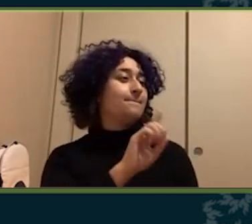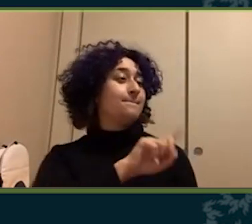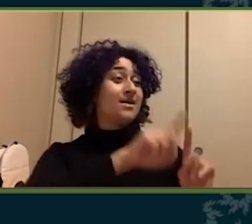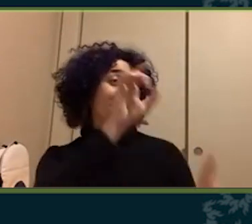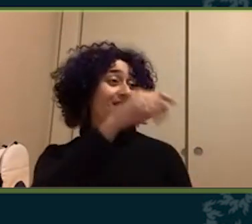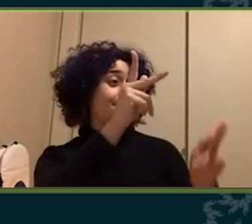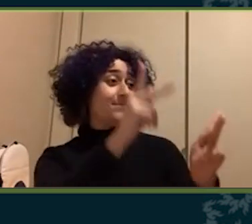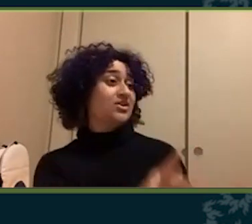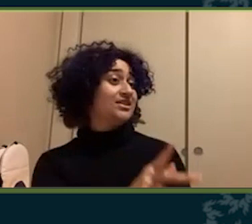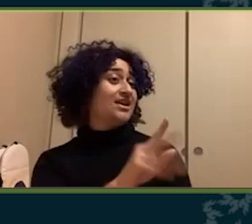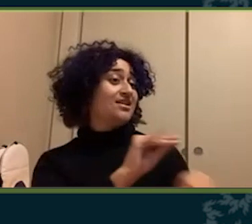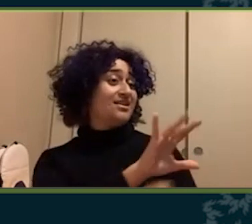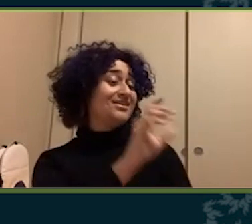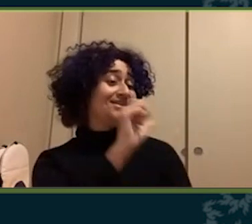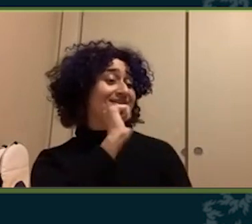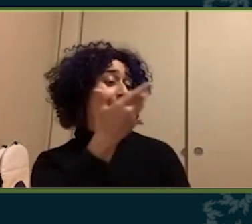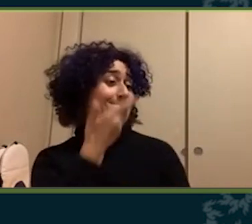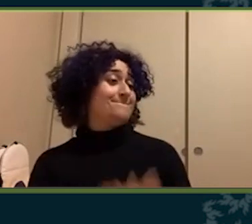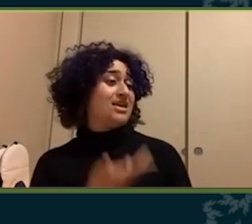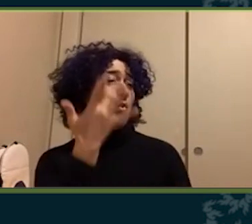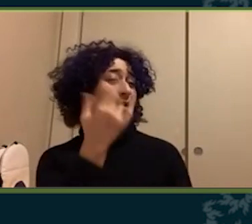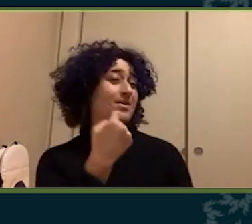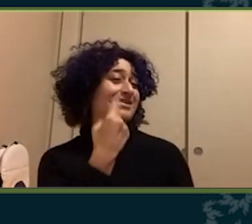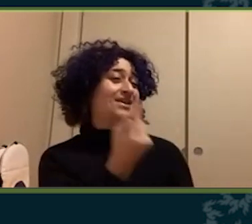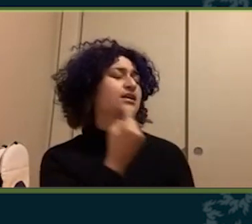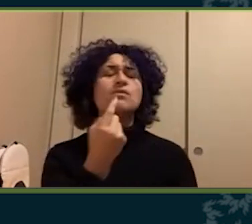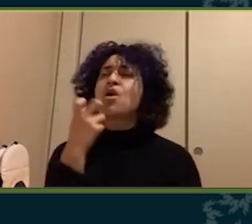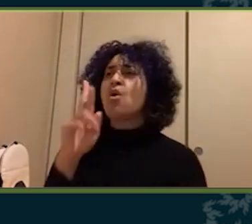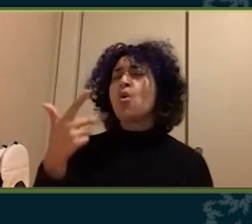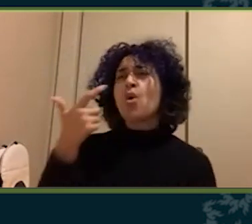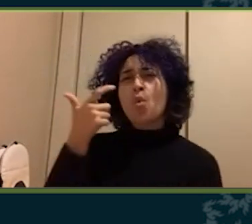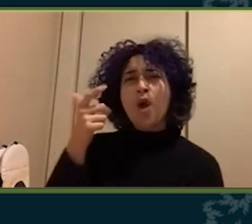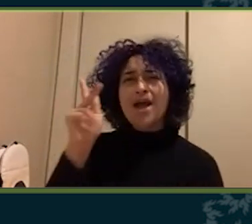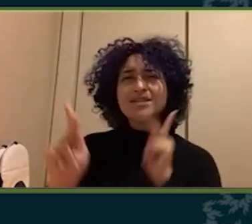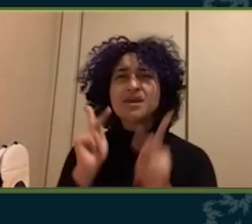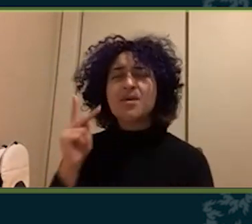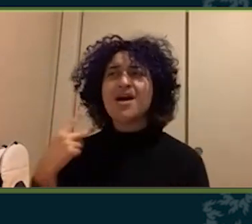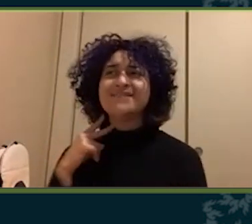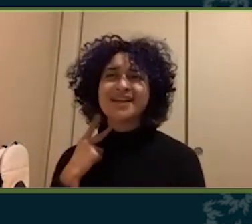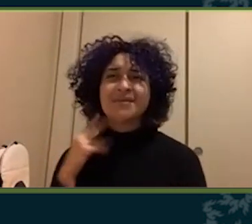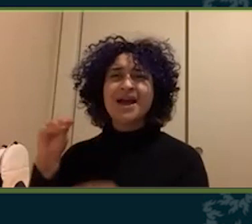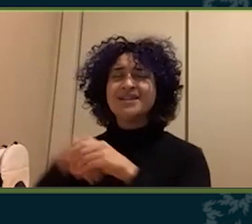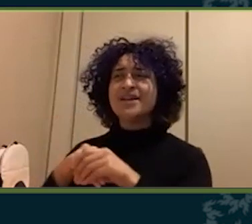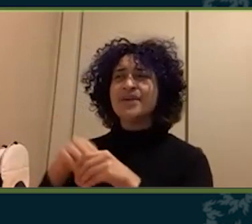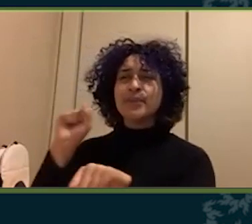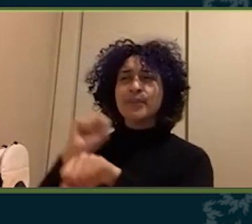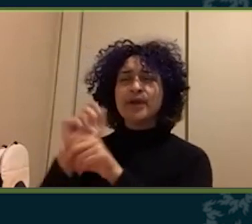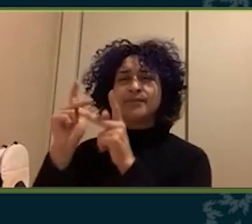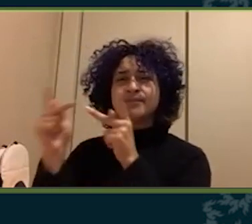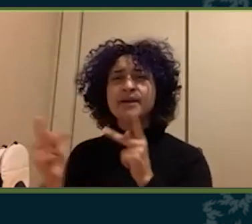it forward? Or we watch people get victimized within the workplace. We watch micro